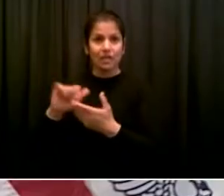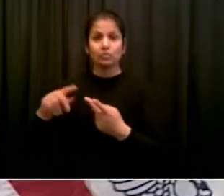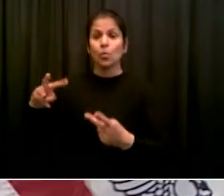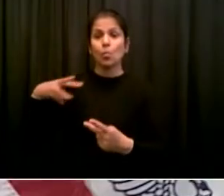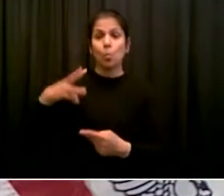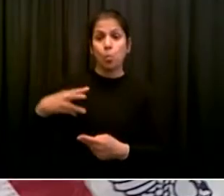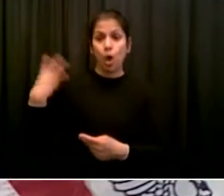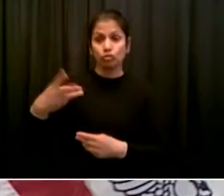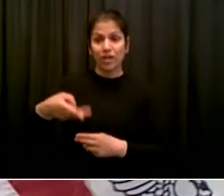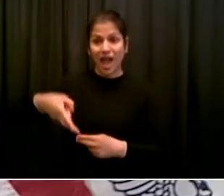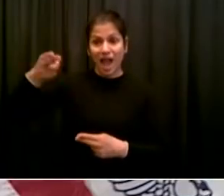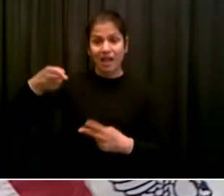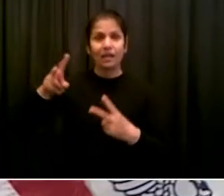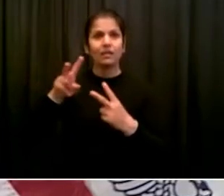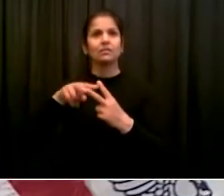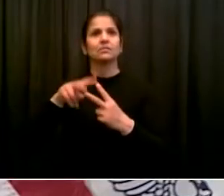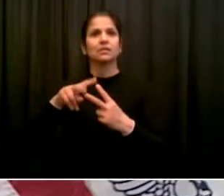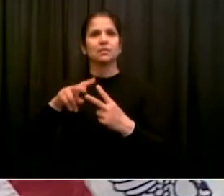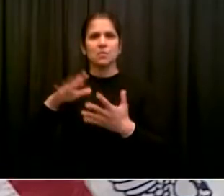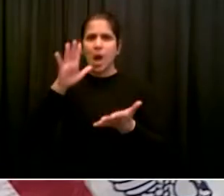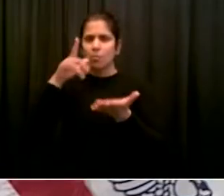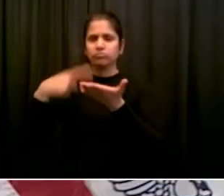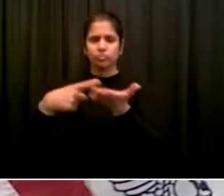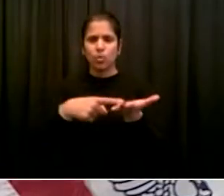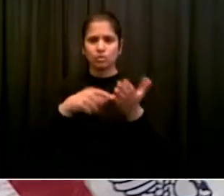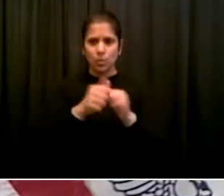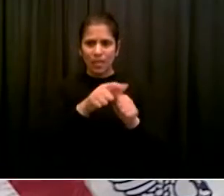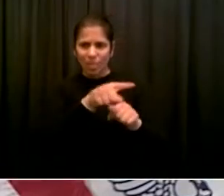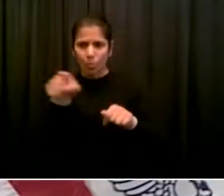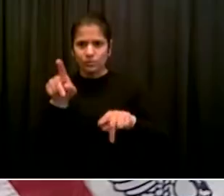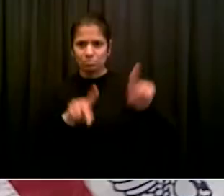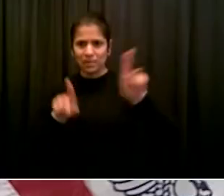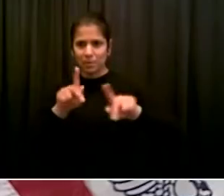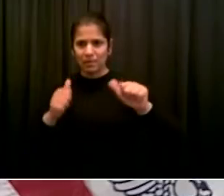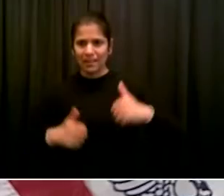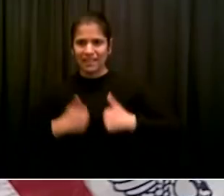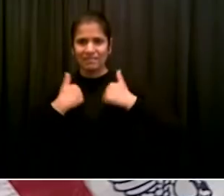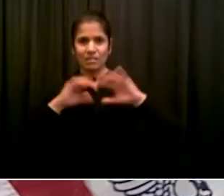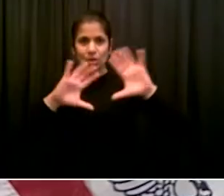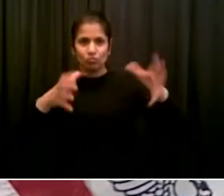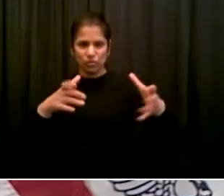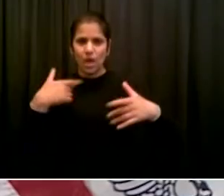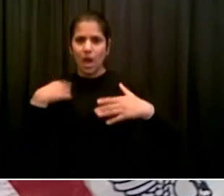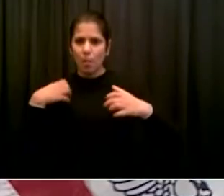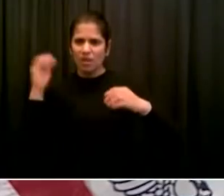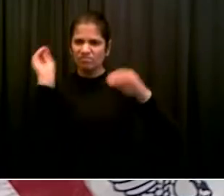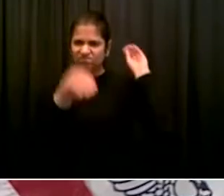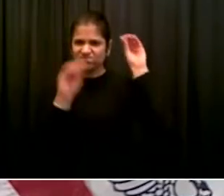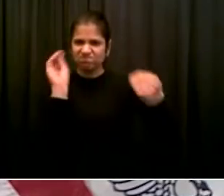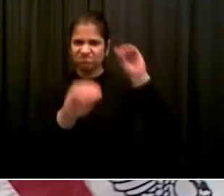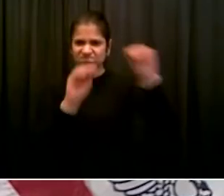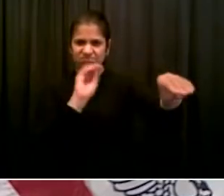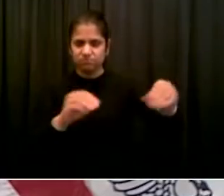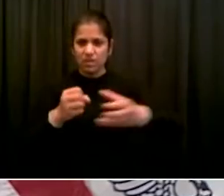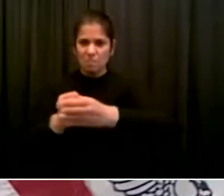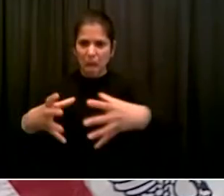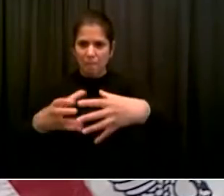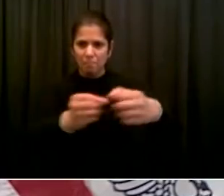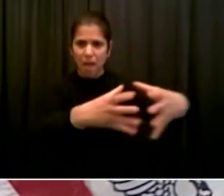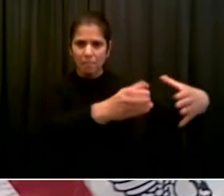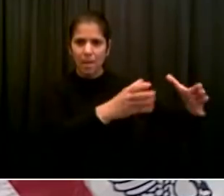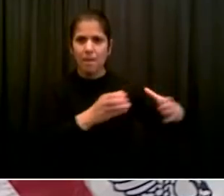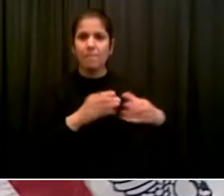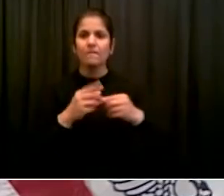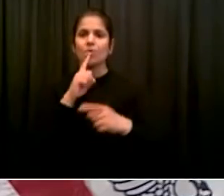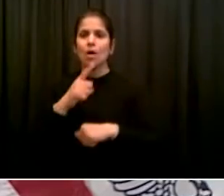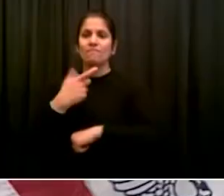Washington Heights and Inwood as an area where we need additional locations. But the good news is we found we can